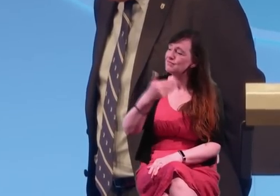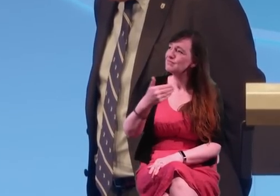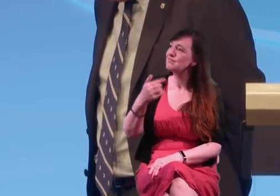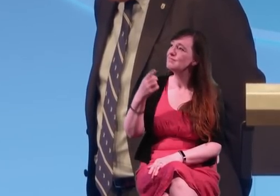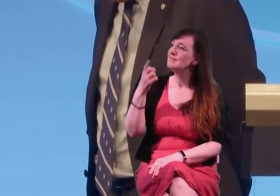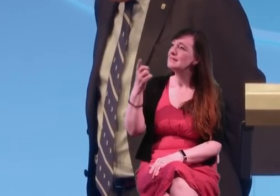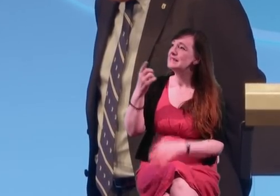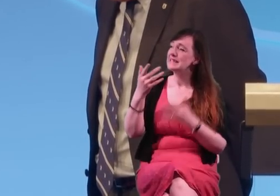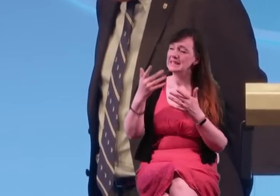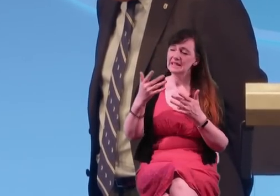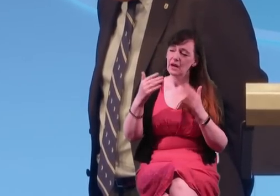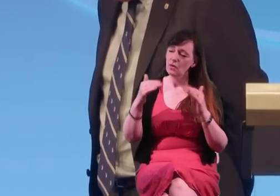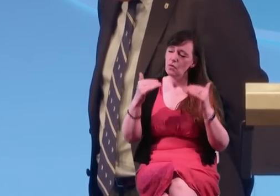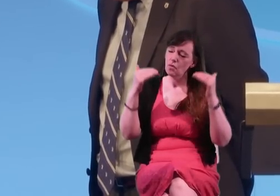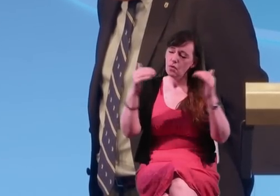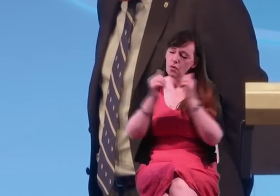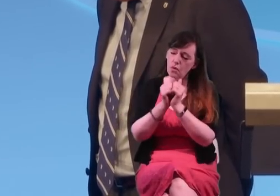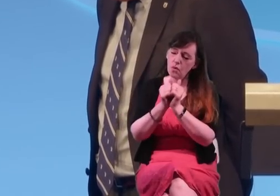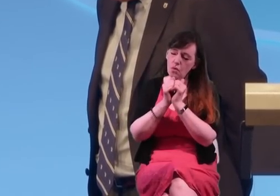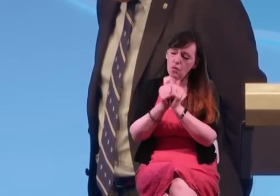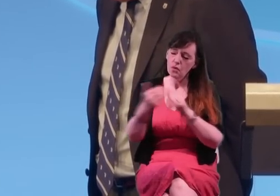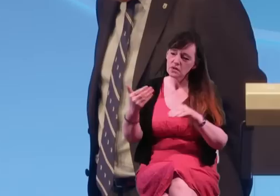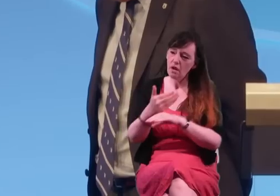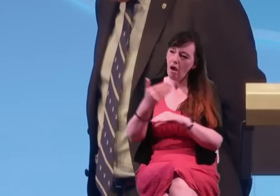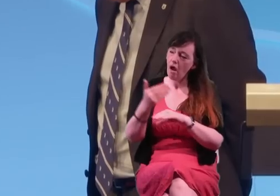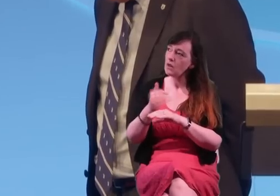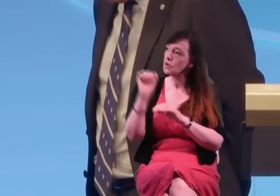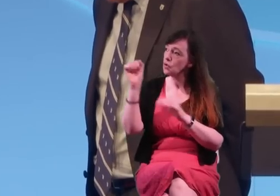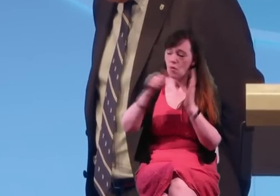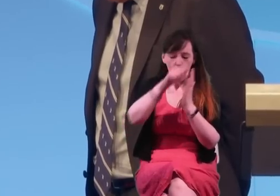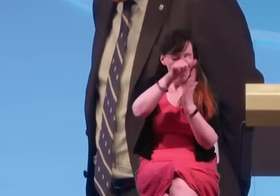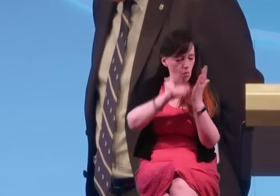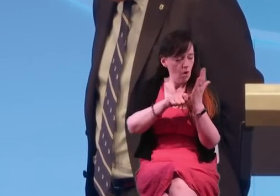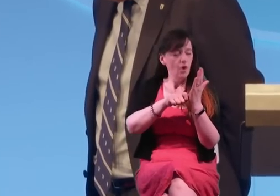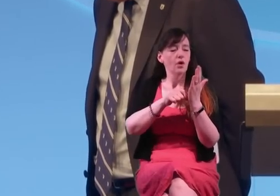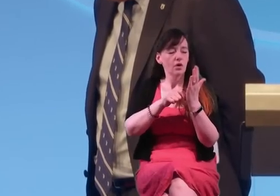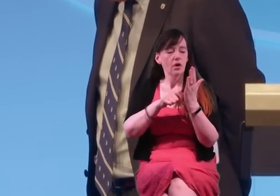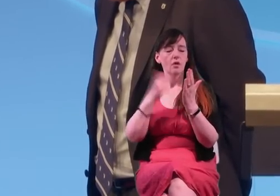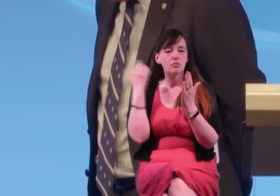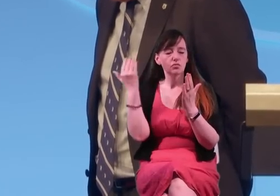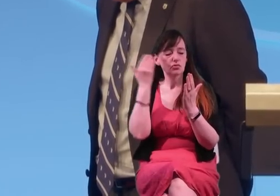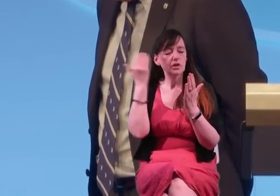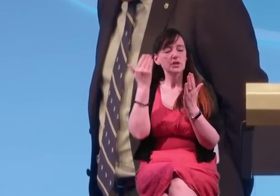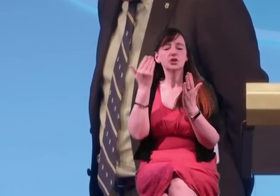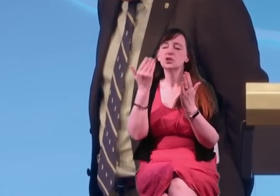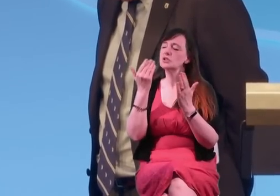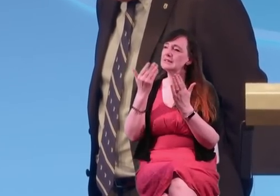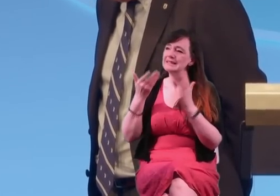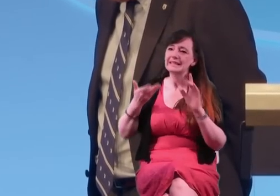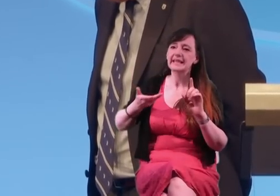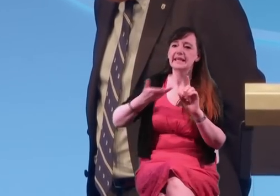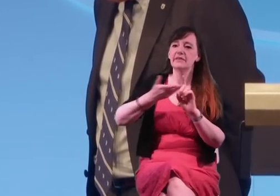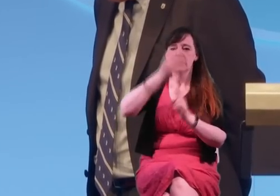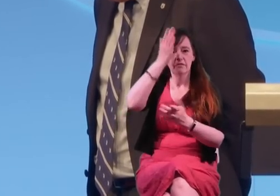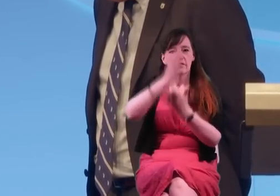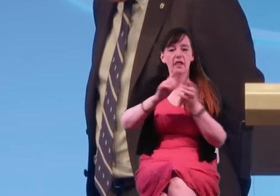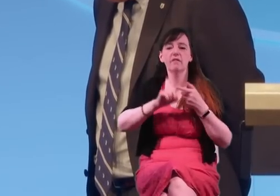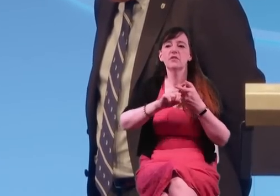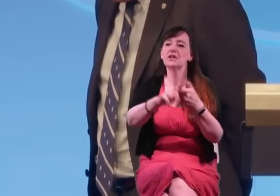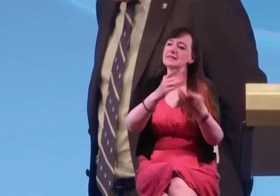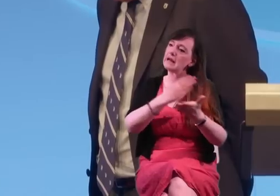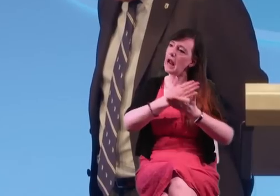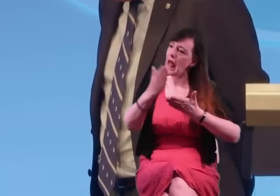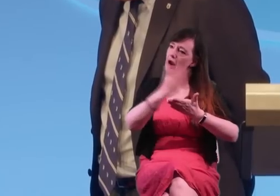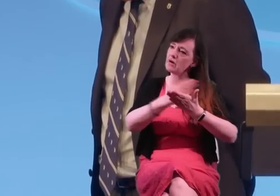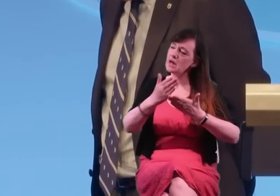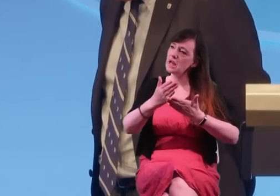sacred task of preaching your word this morning, we ask that you grant to him faithfulness and clarity, and grant to us